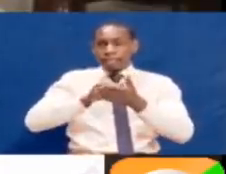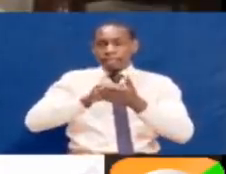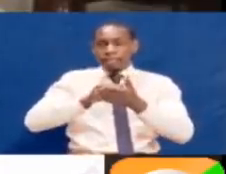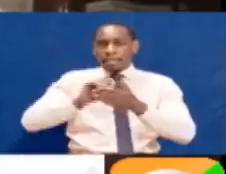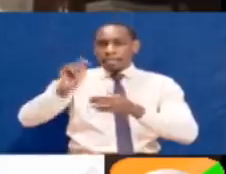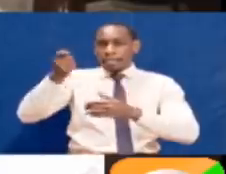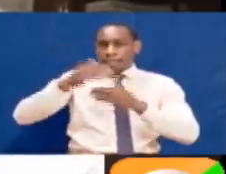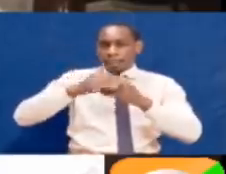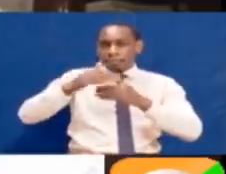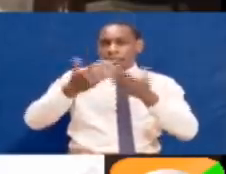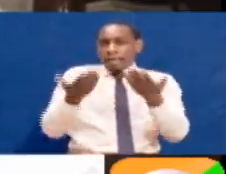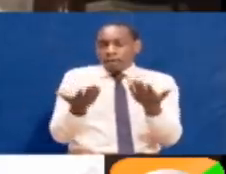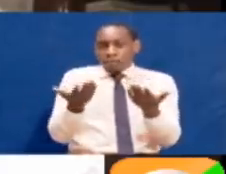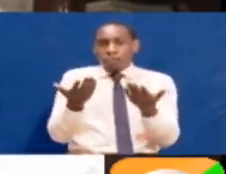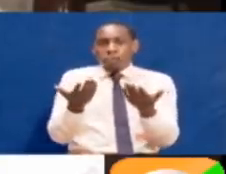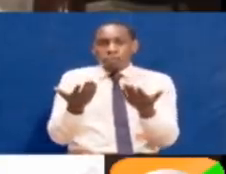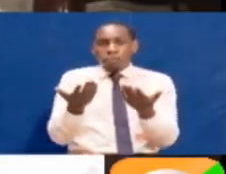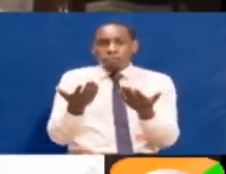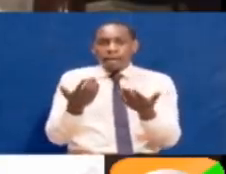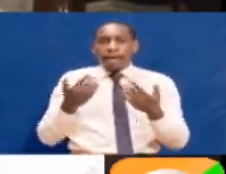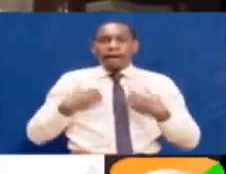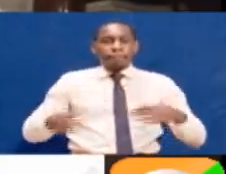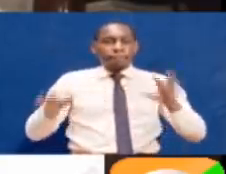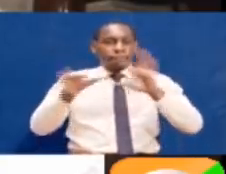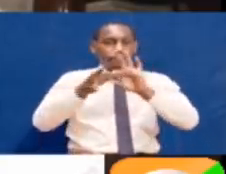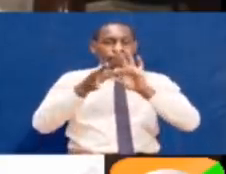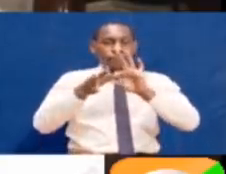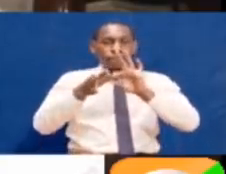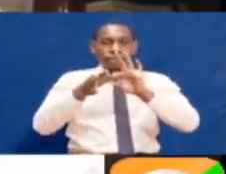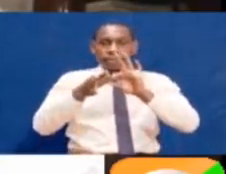our country forward is to have a united